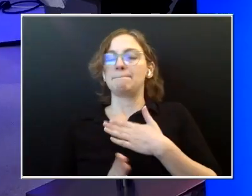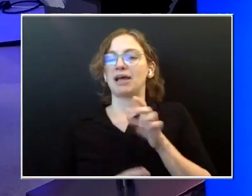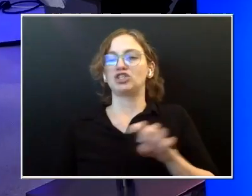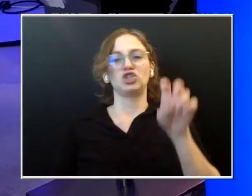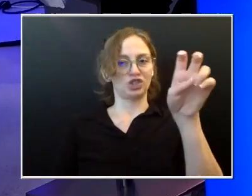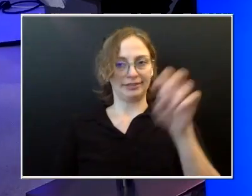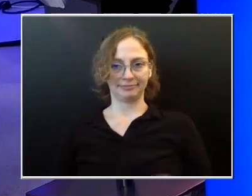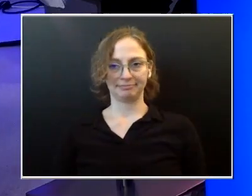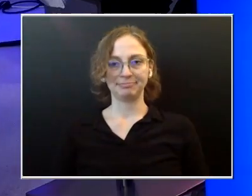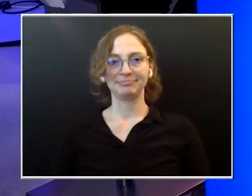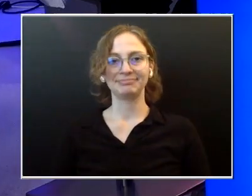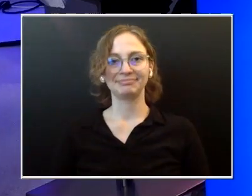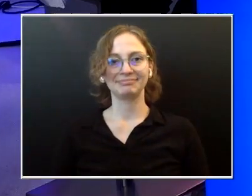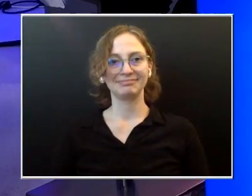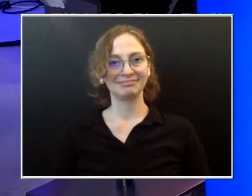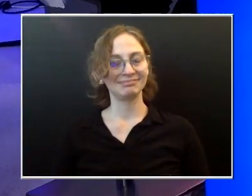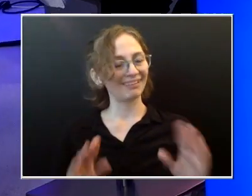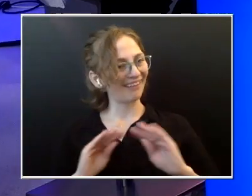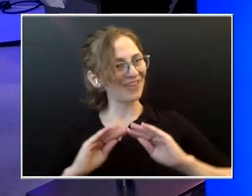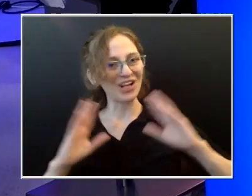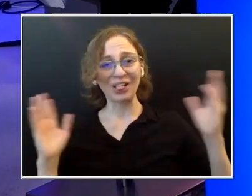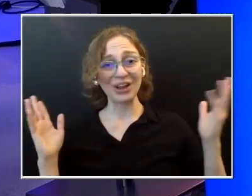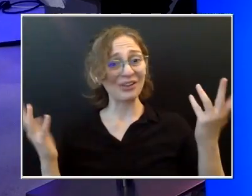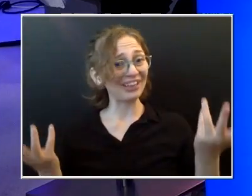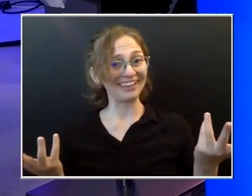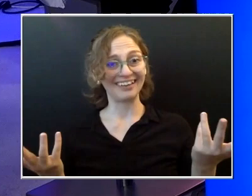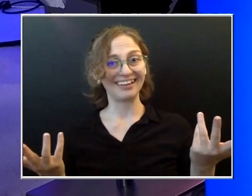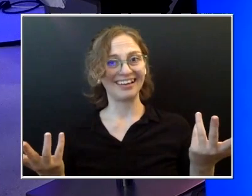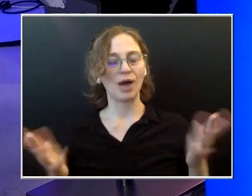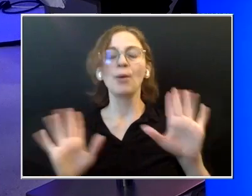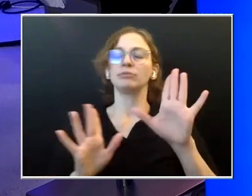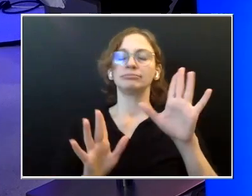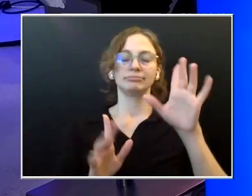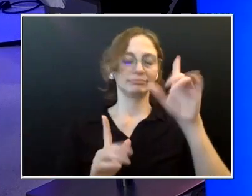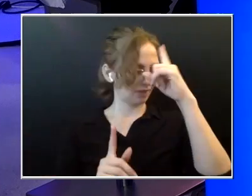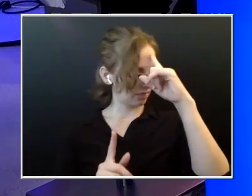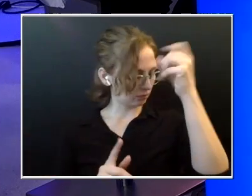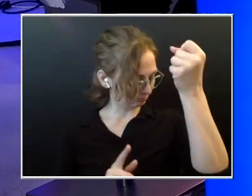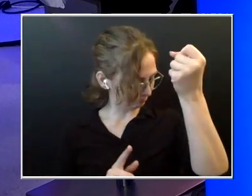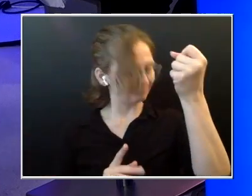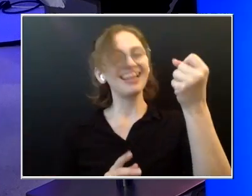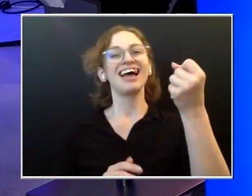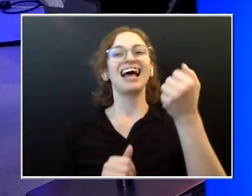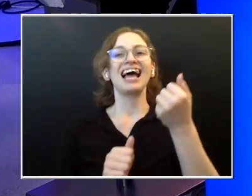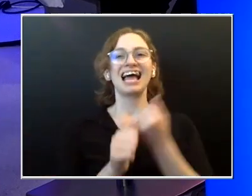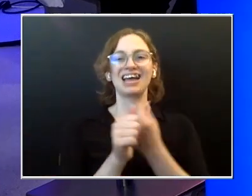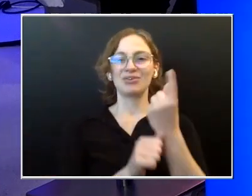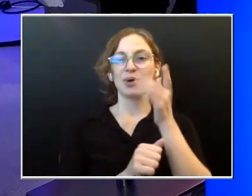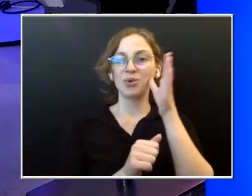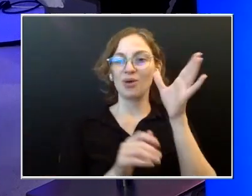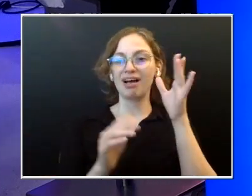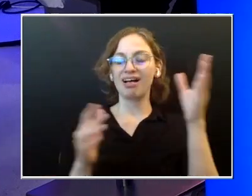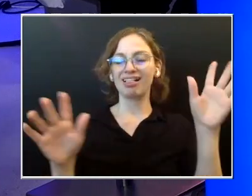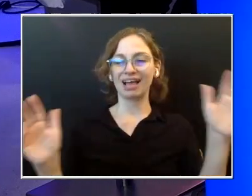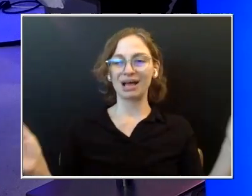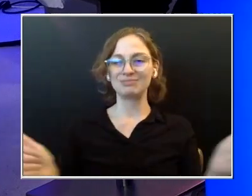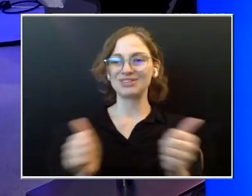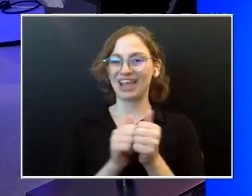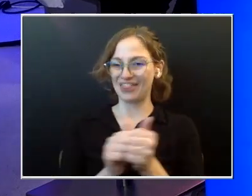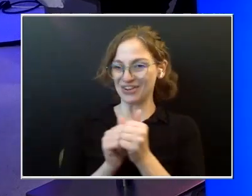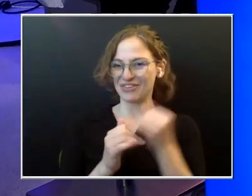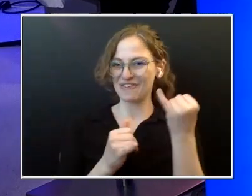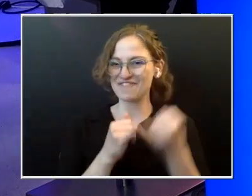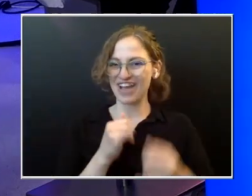I mean, well, how does it feel to, well, actually, hold that thought, because we're bringing everyone back in for some final thoughts now. Angela, I